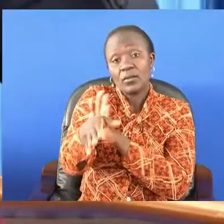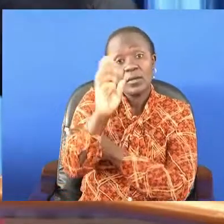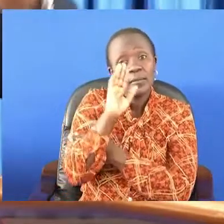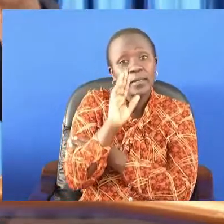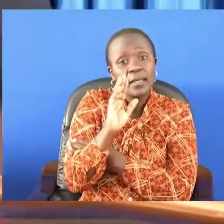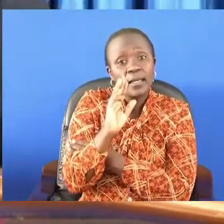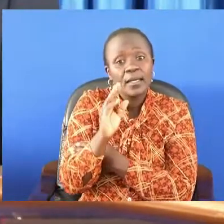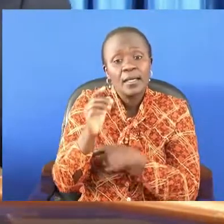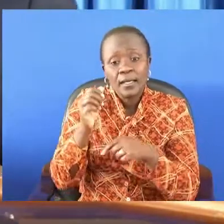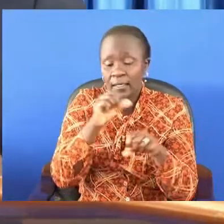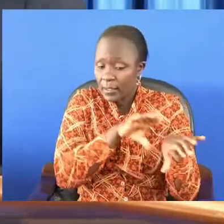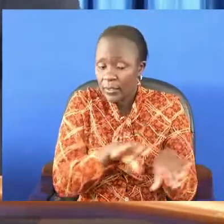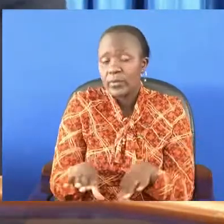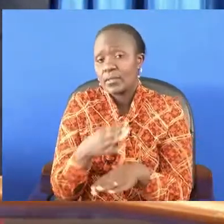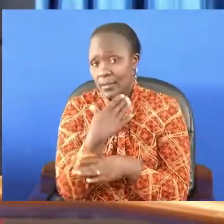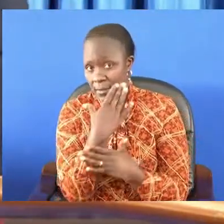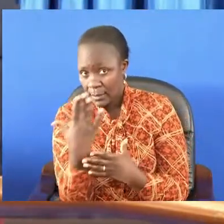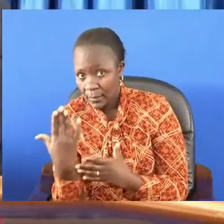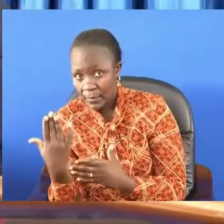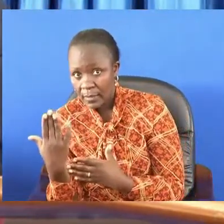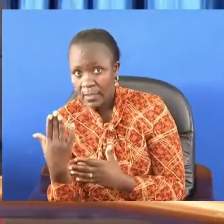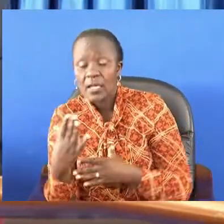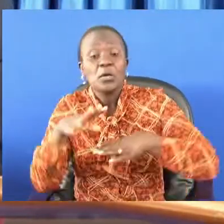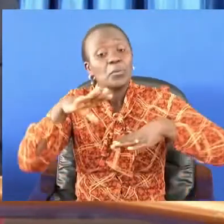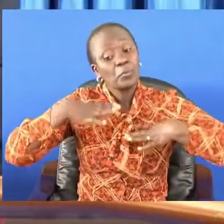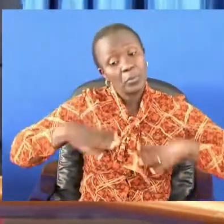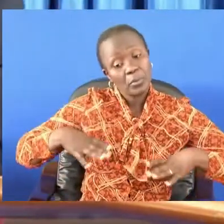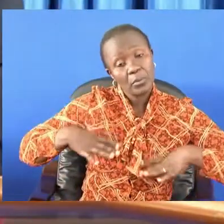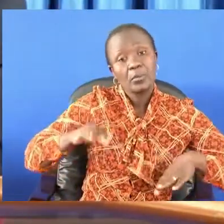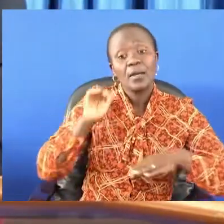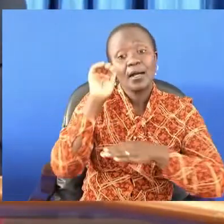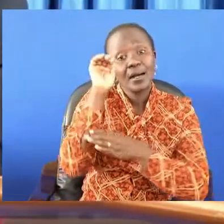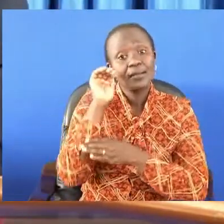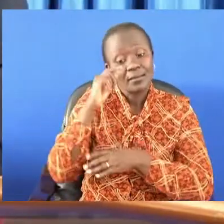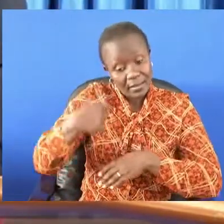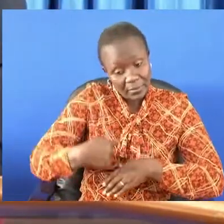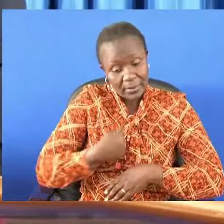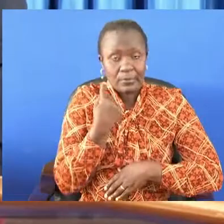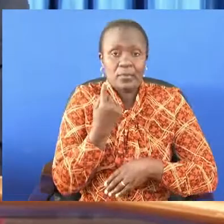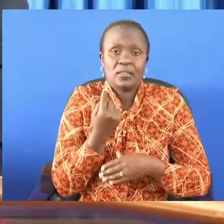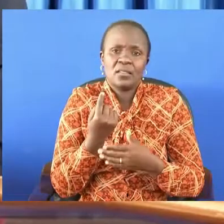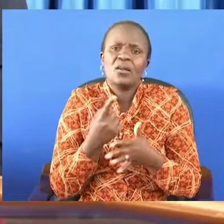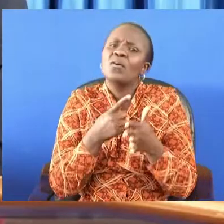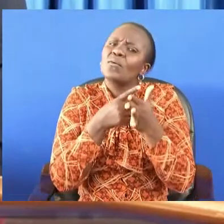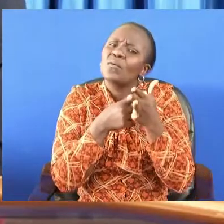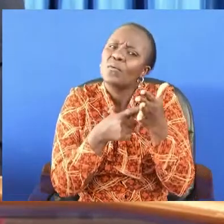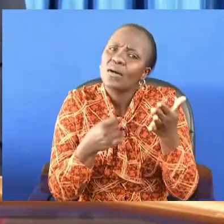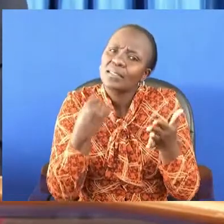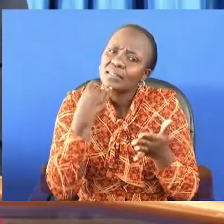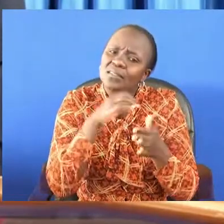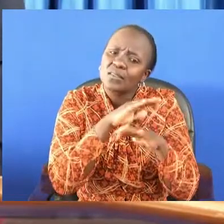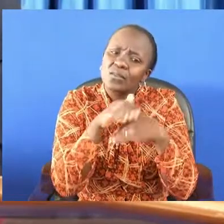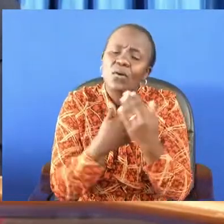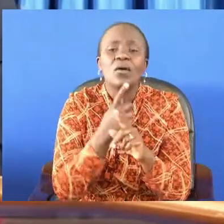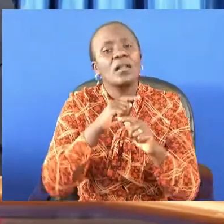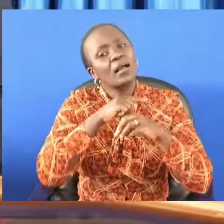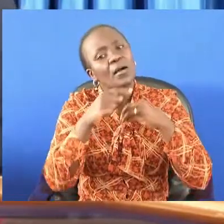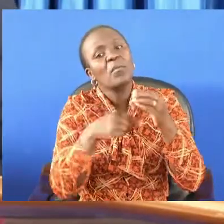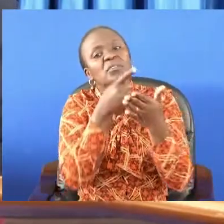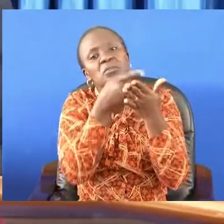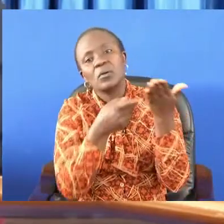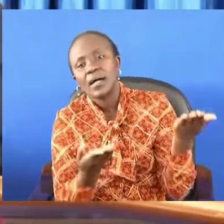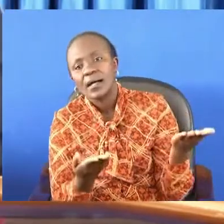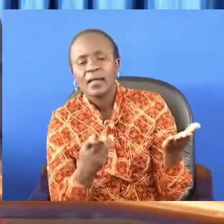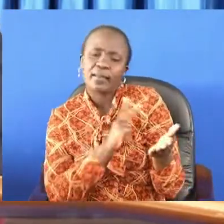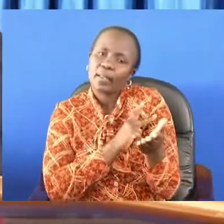God having done something, there are people who ask themselves, what is all this thing about